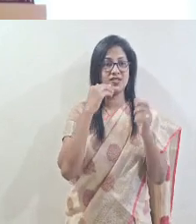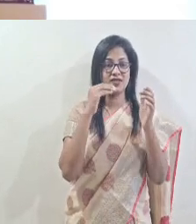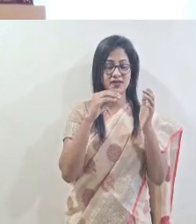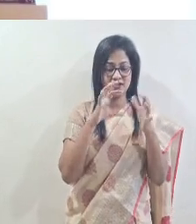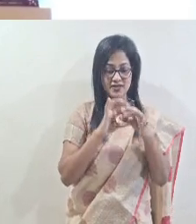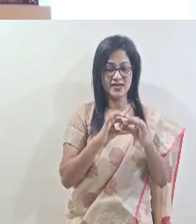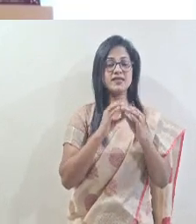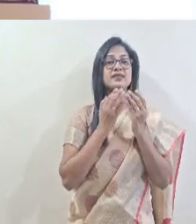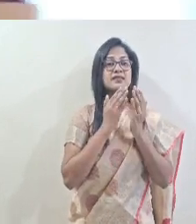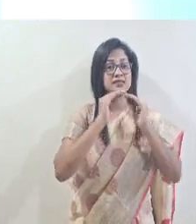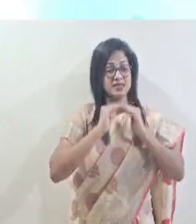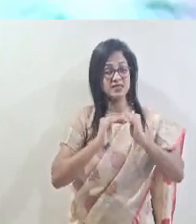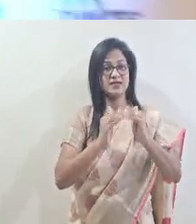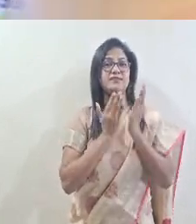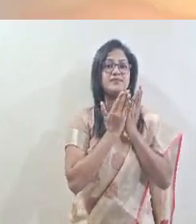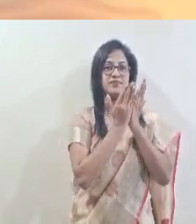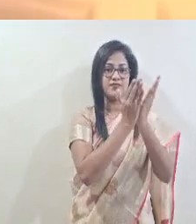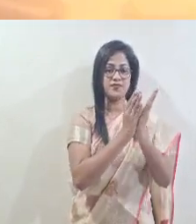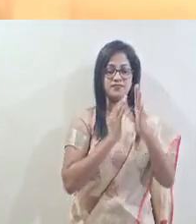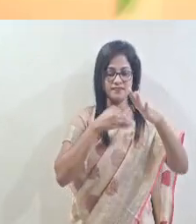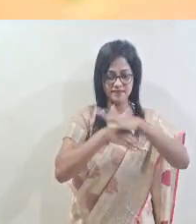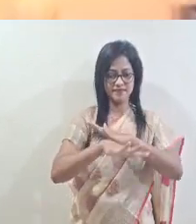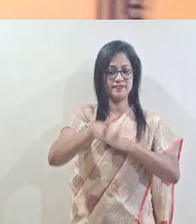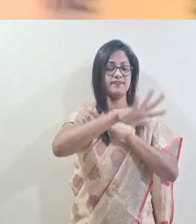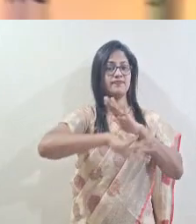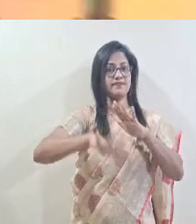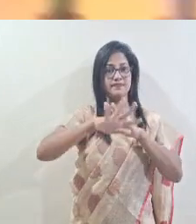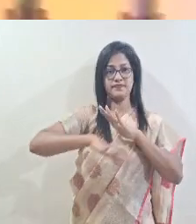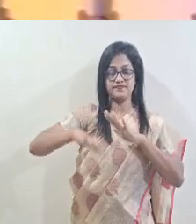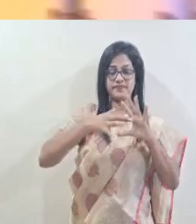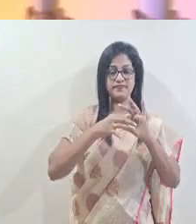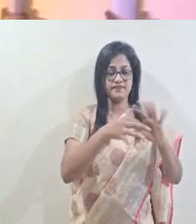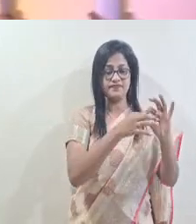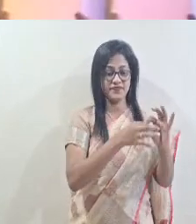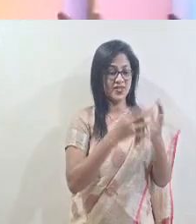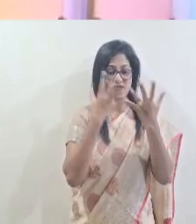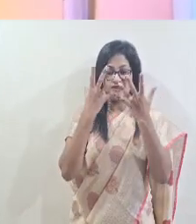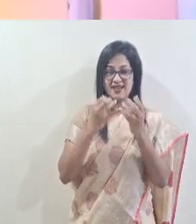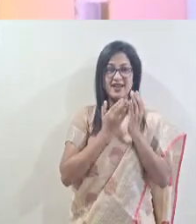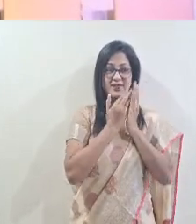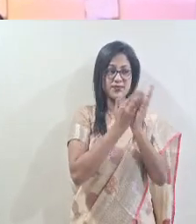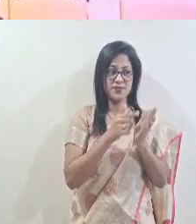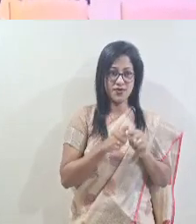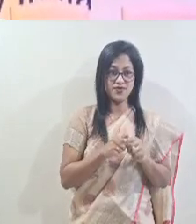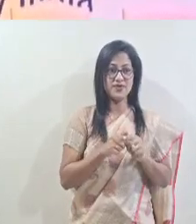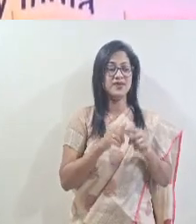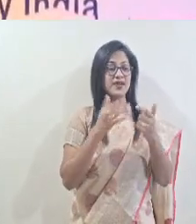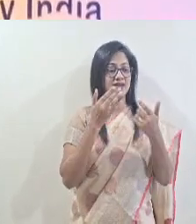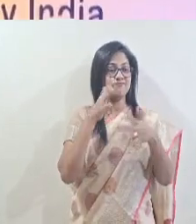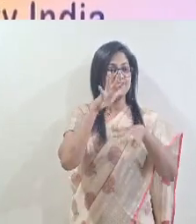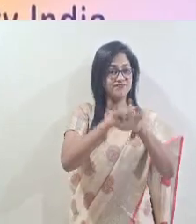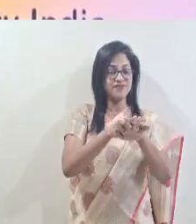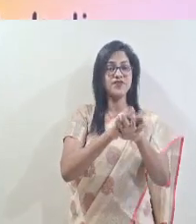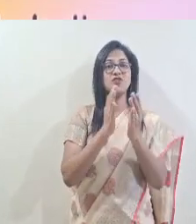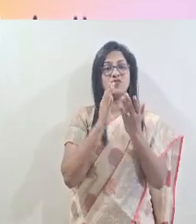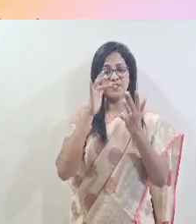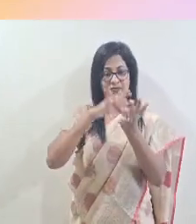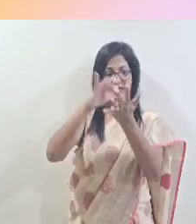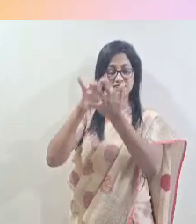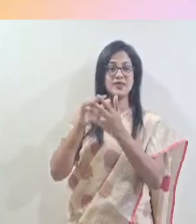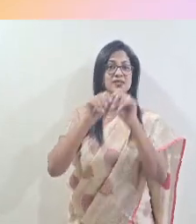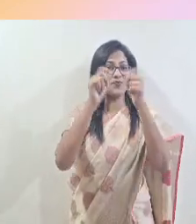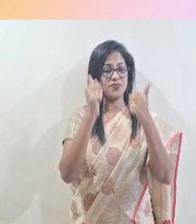port hinterland connectivity by proposing optimal locations of dry port using a location allocation model. So